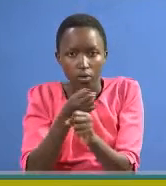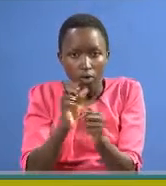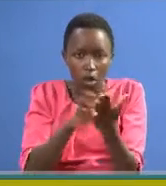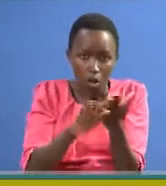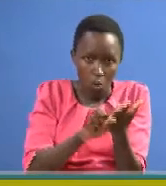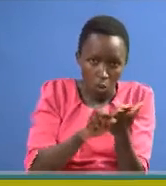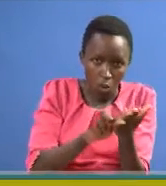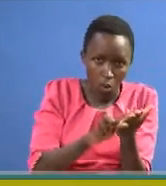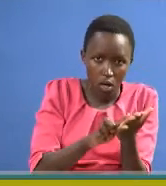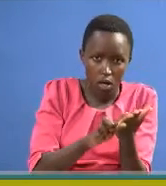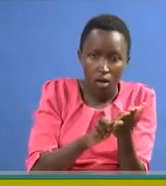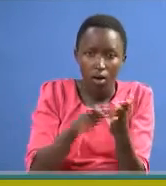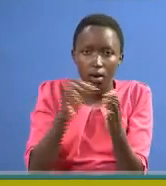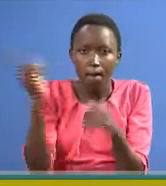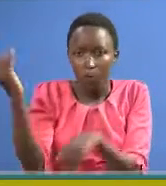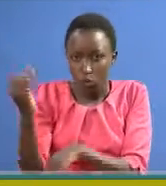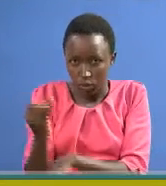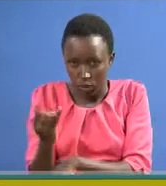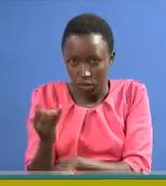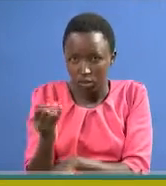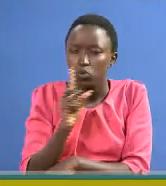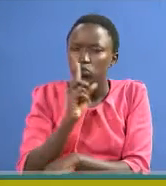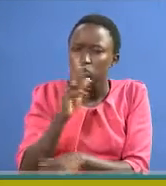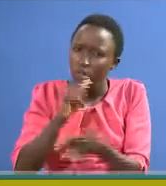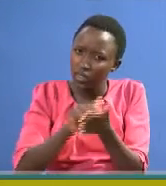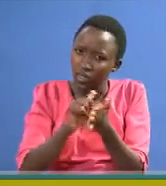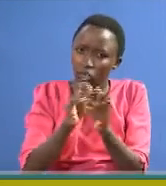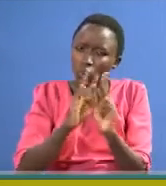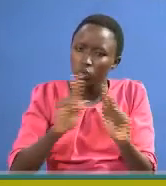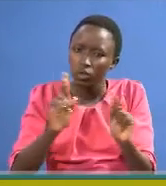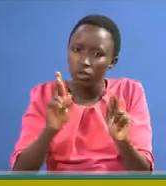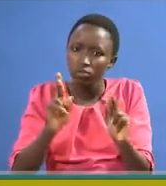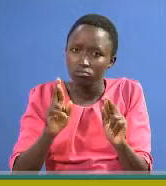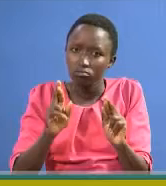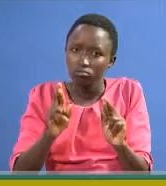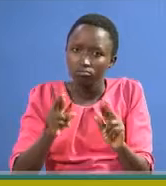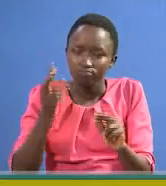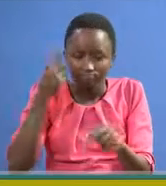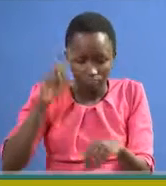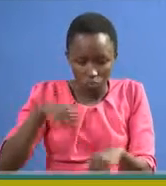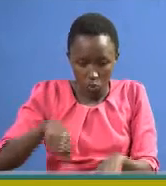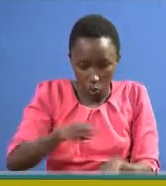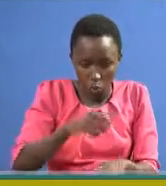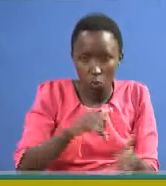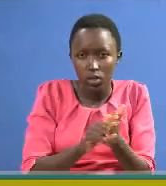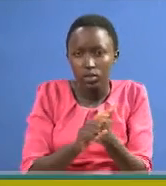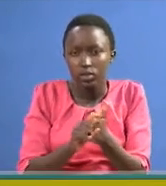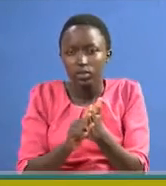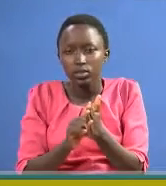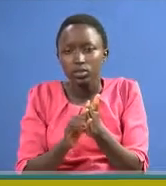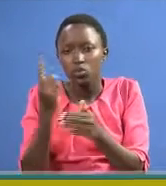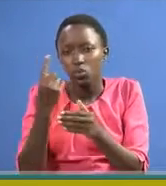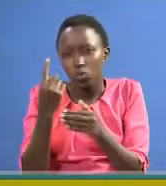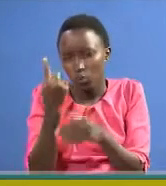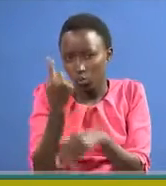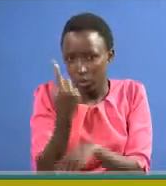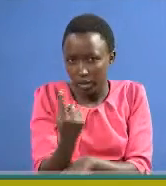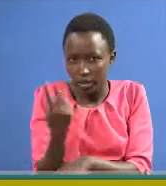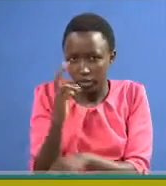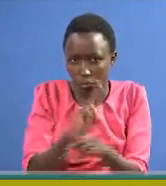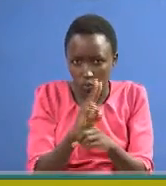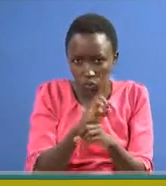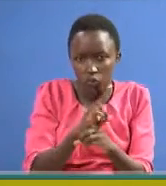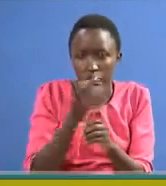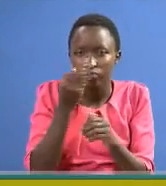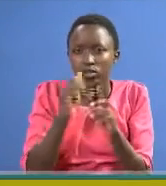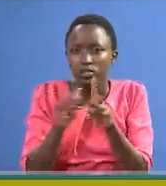locally and cars that are being imported. So that's already an avenue for us, because them, they're just exploiting one angle